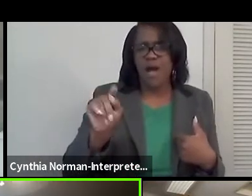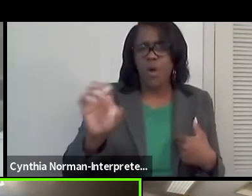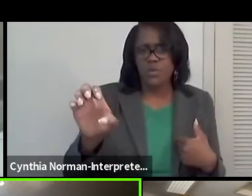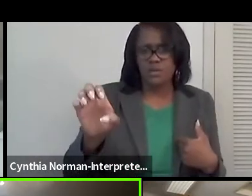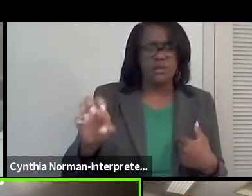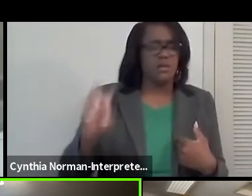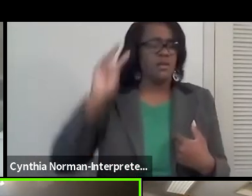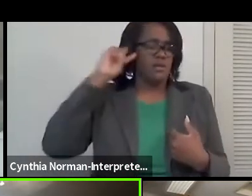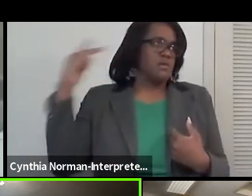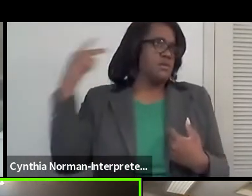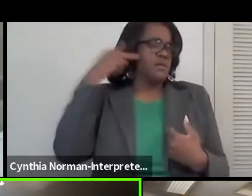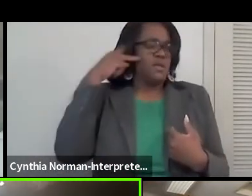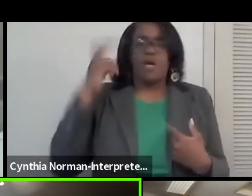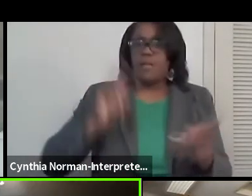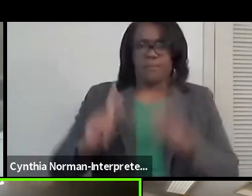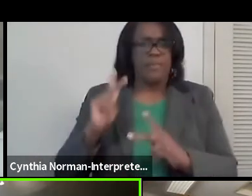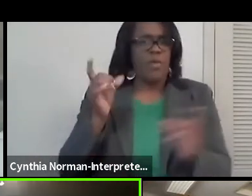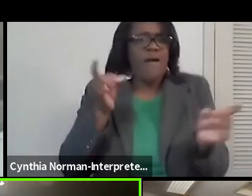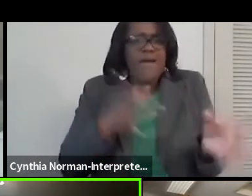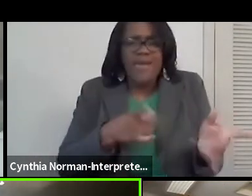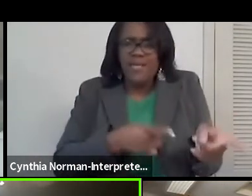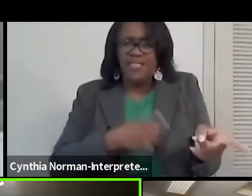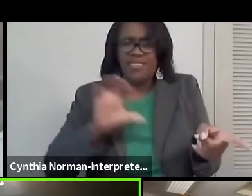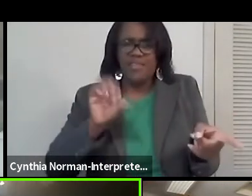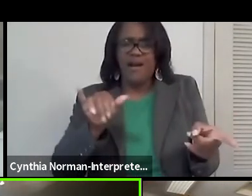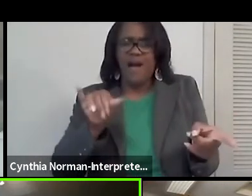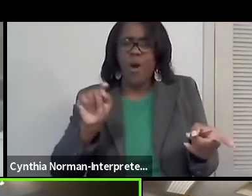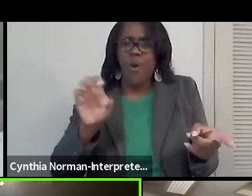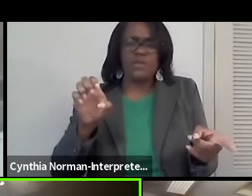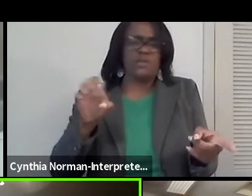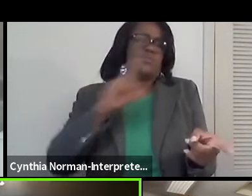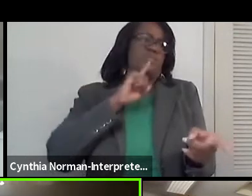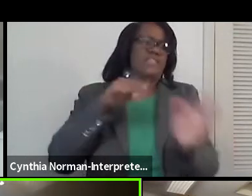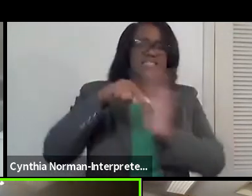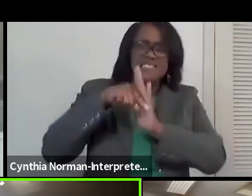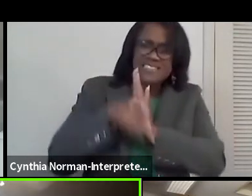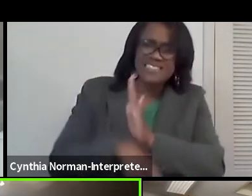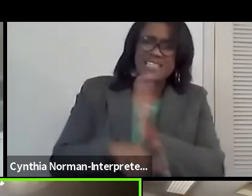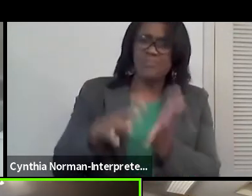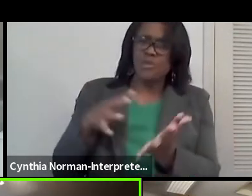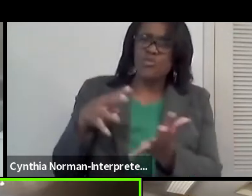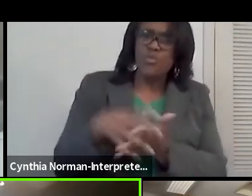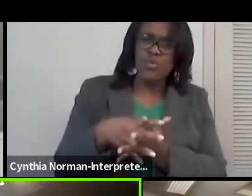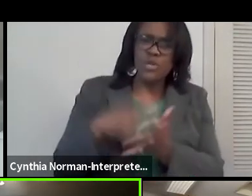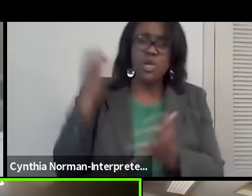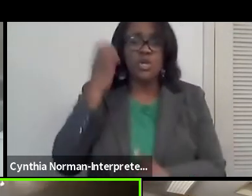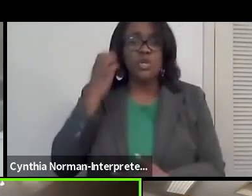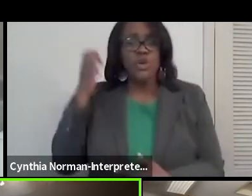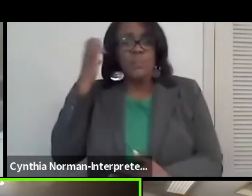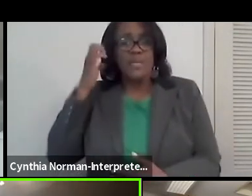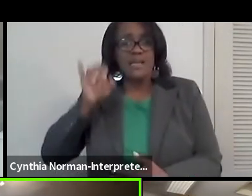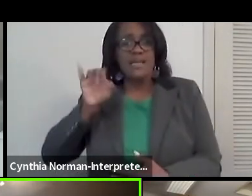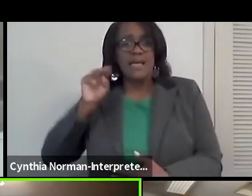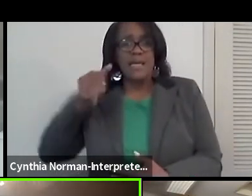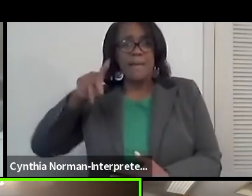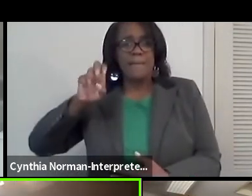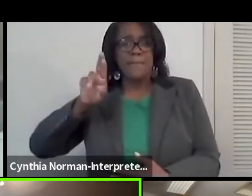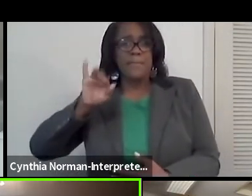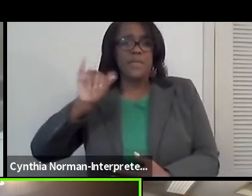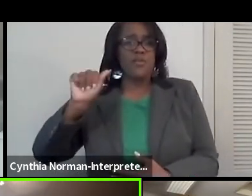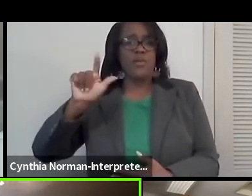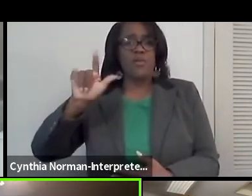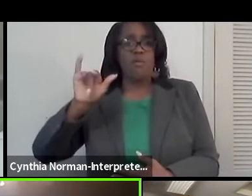been learning about how public hatred for the coyote is deeply, deeply rooted in European imperialism and then began back in the